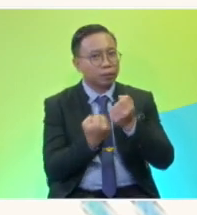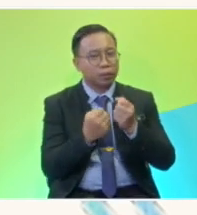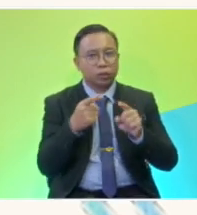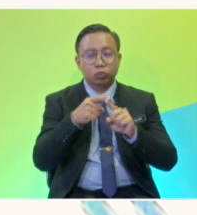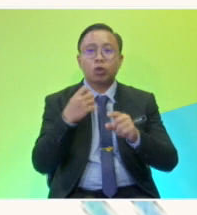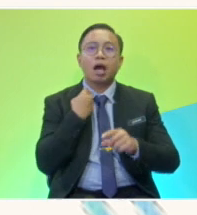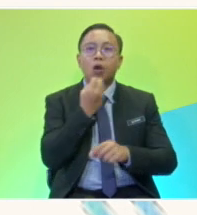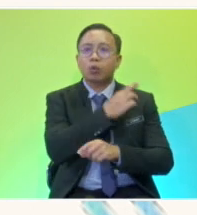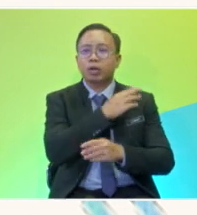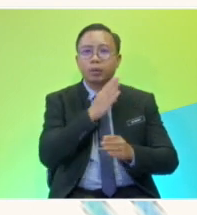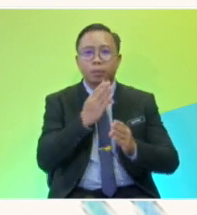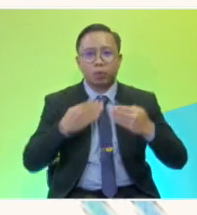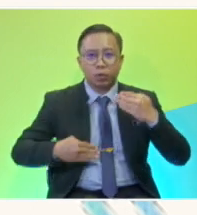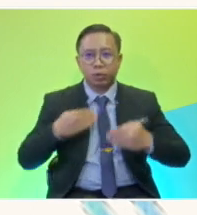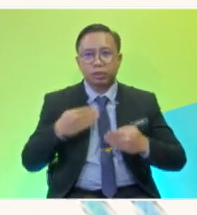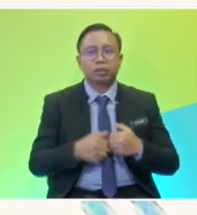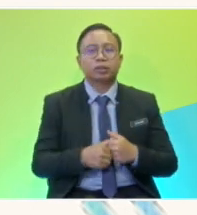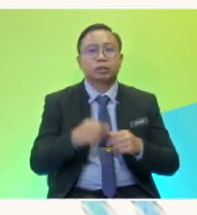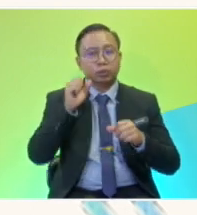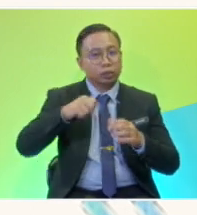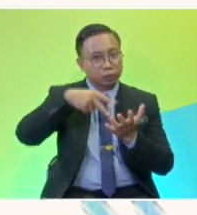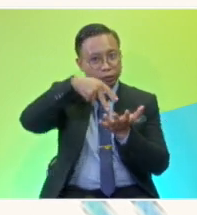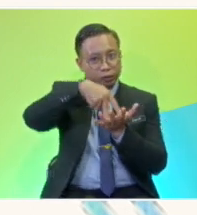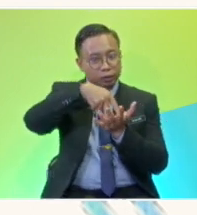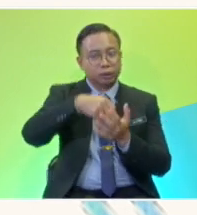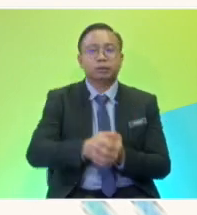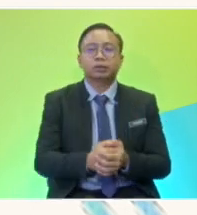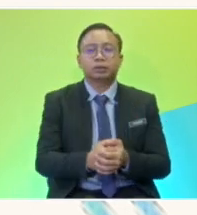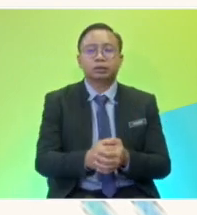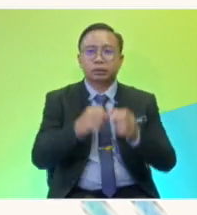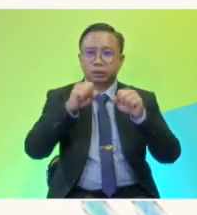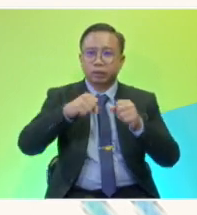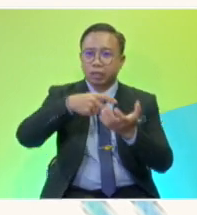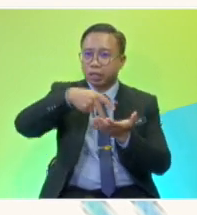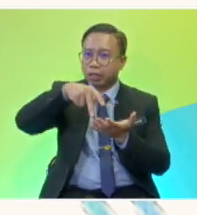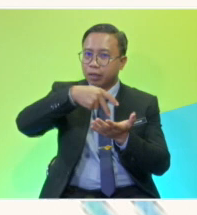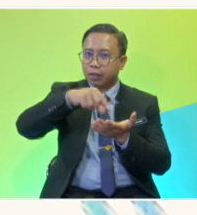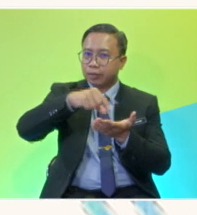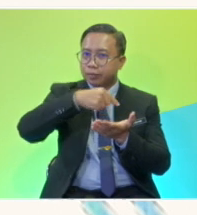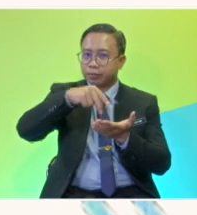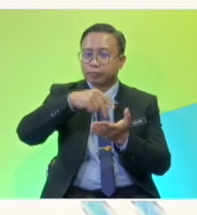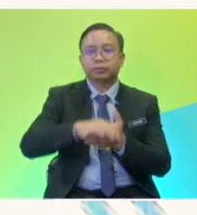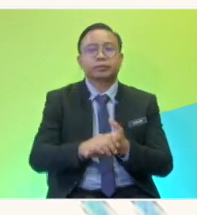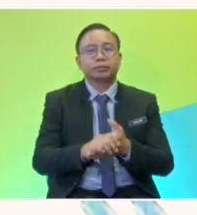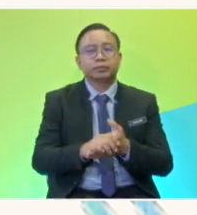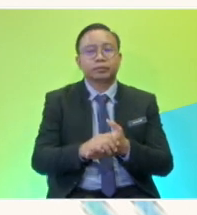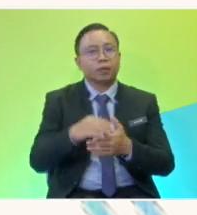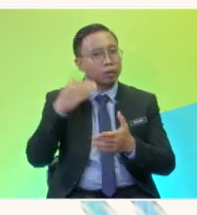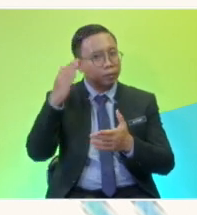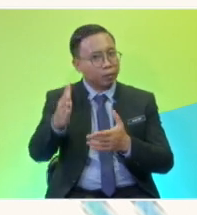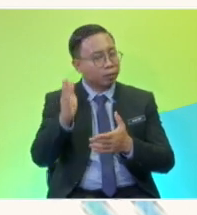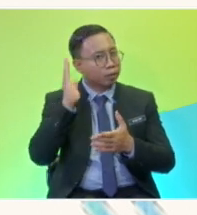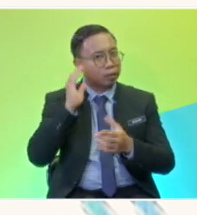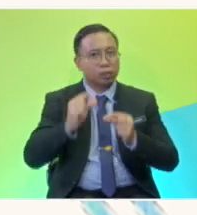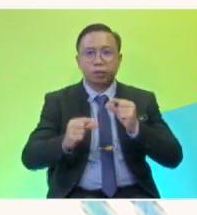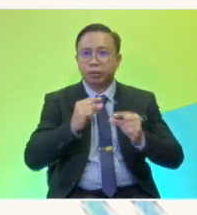why we can stand. And then we can just move slide or front, back, everything like because